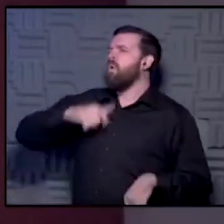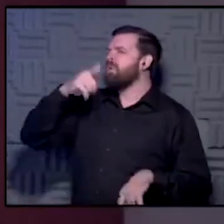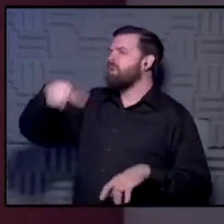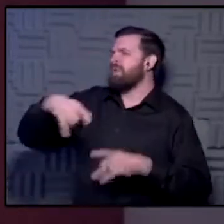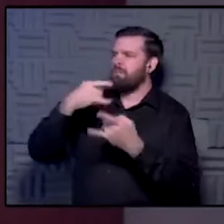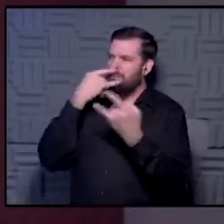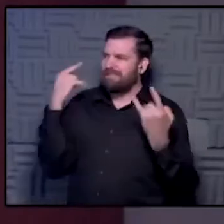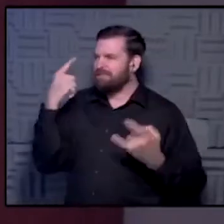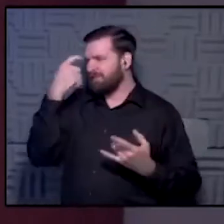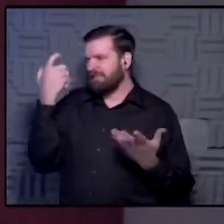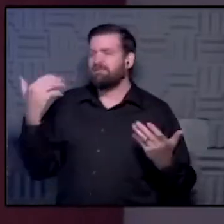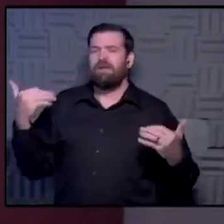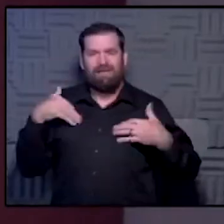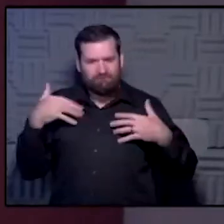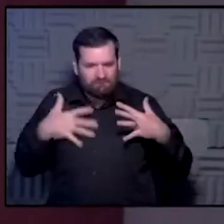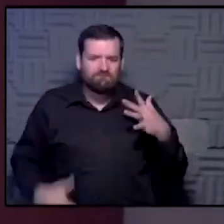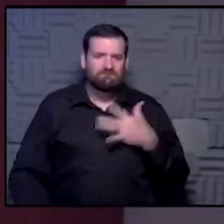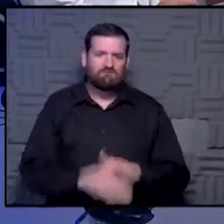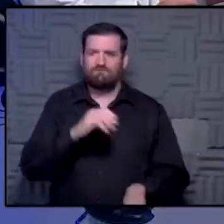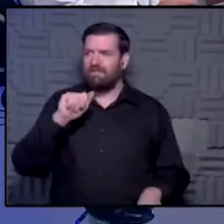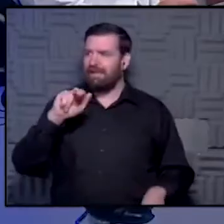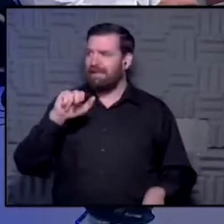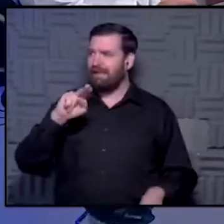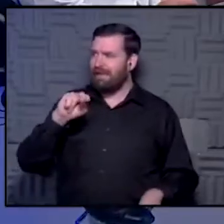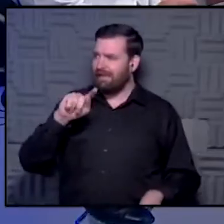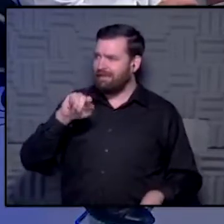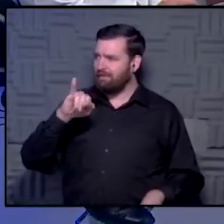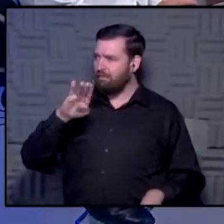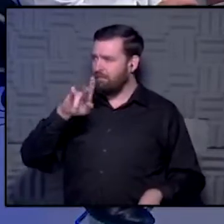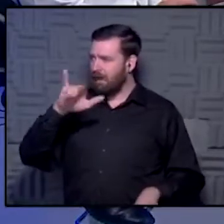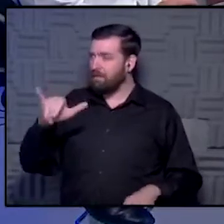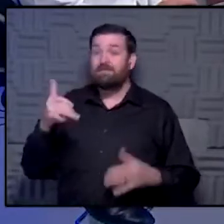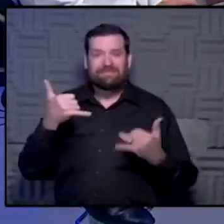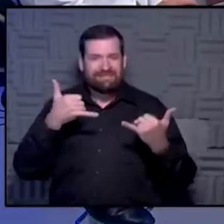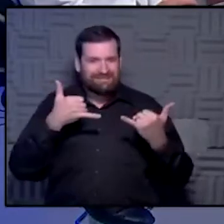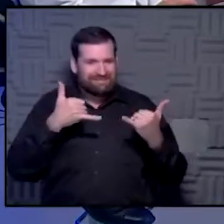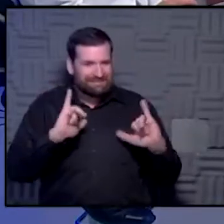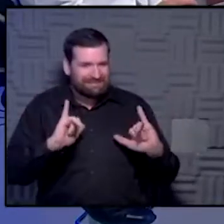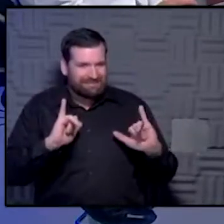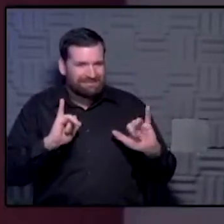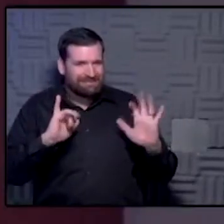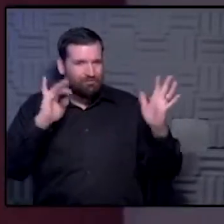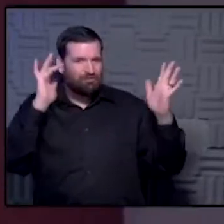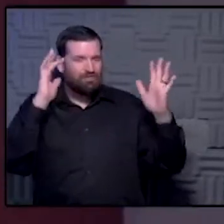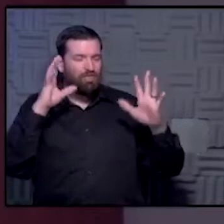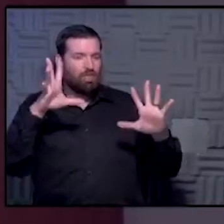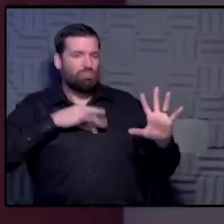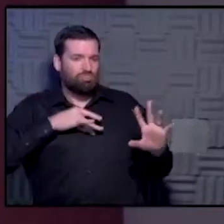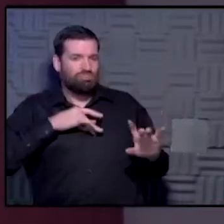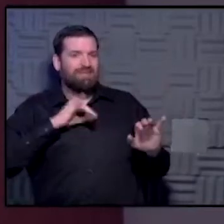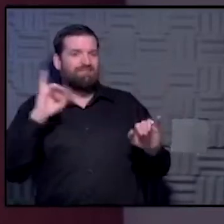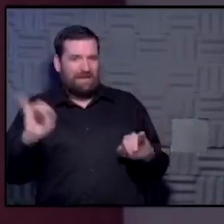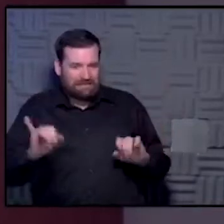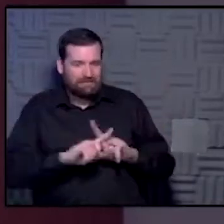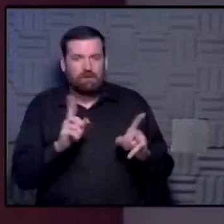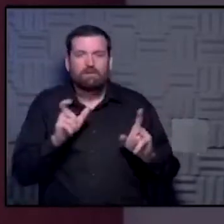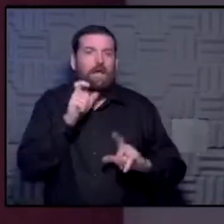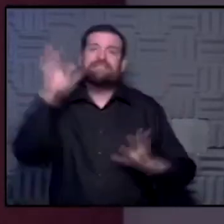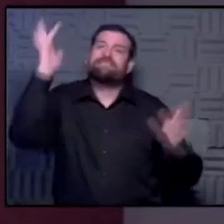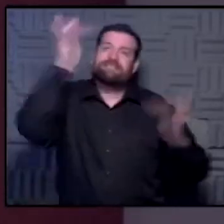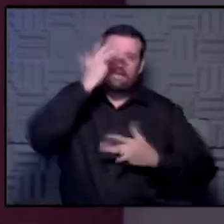now because Right. I have antibodies. Yeah, because it doesn't stop you from being infected. That's right. You still get sick. Right. Yeah. That's absolutely right. So I think it's very important